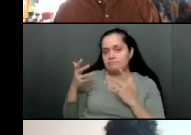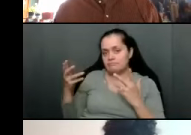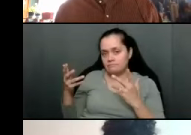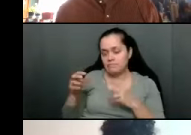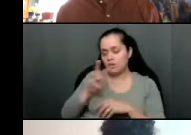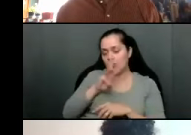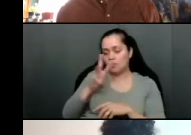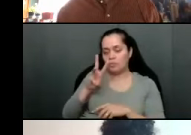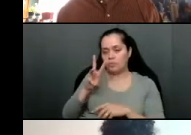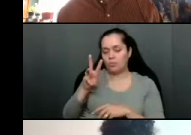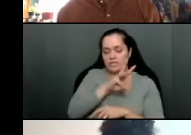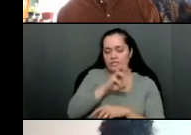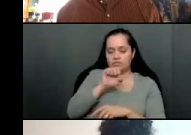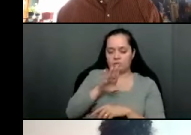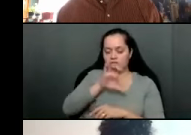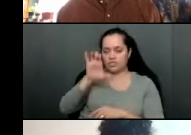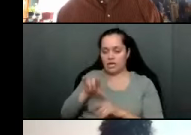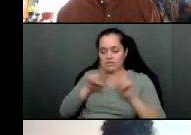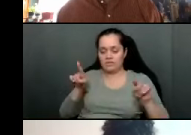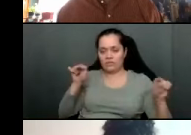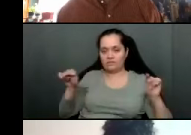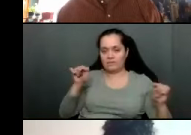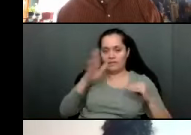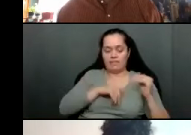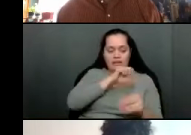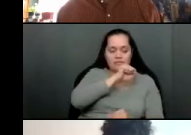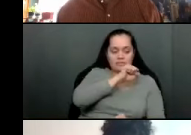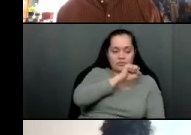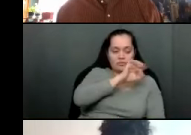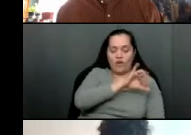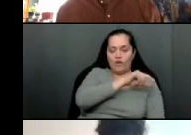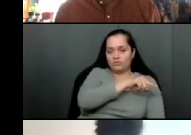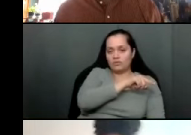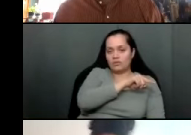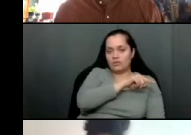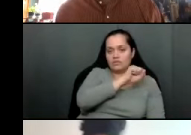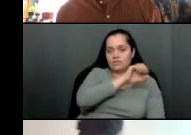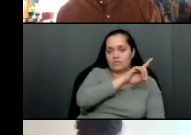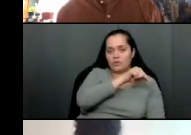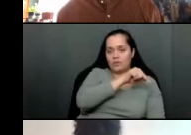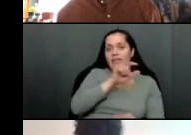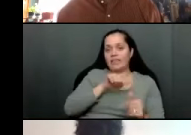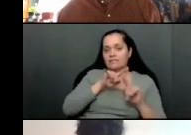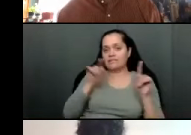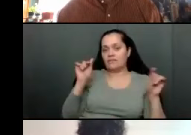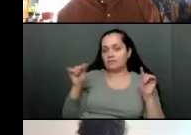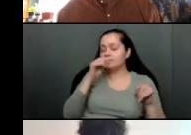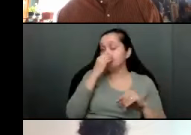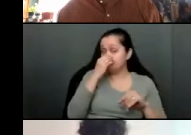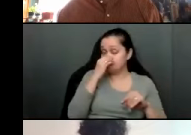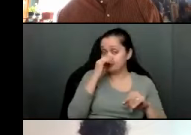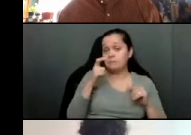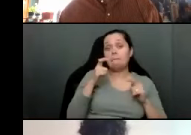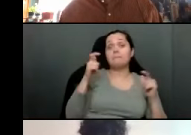Western suburbs of Chicago, quite a bit different location than Sioux Falls. That was the difference.